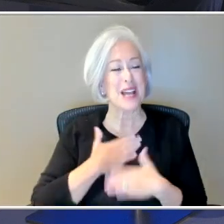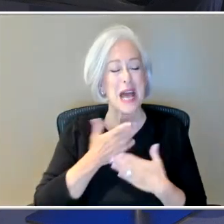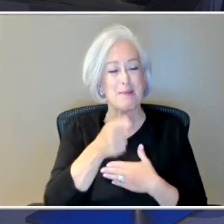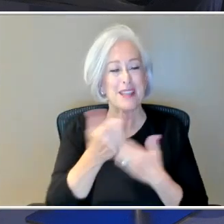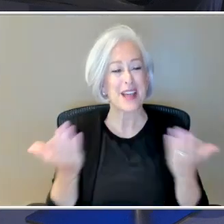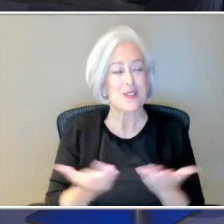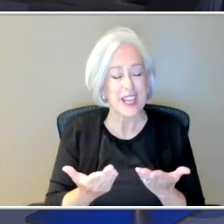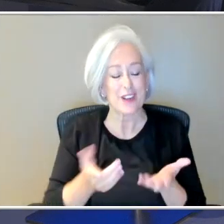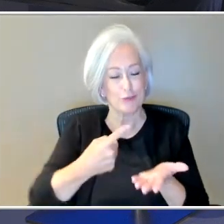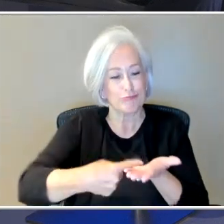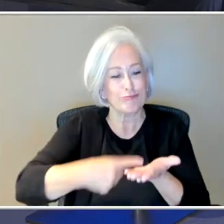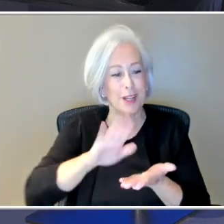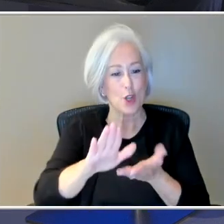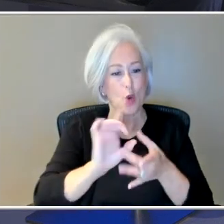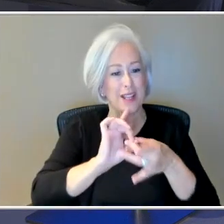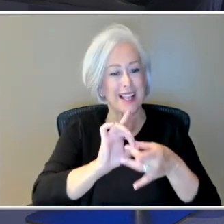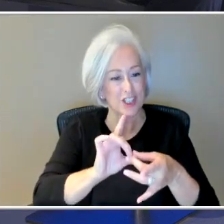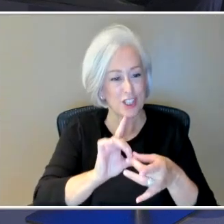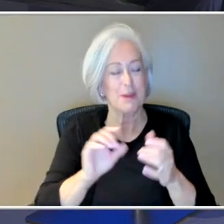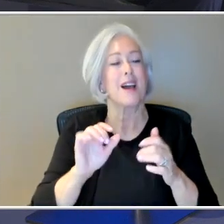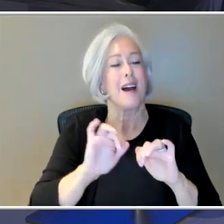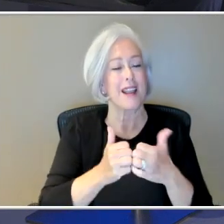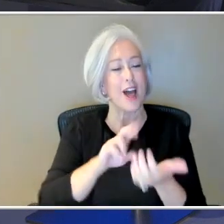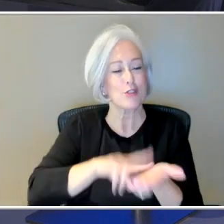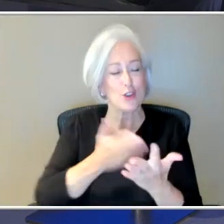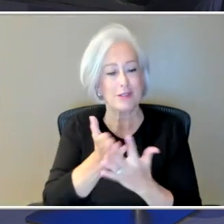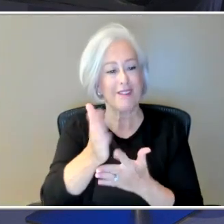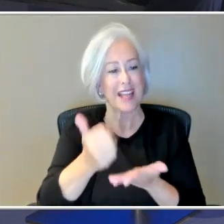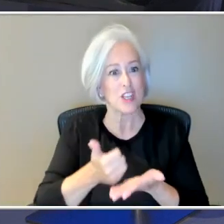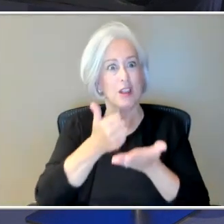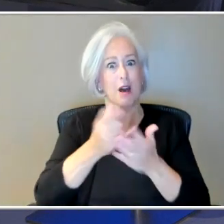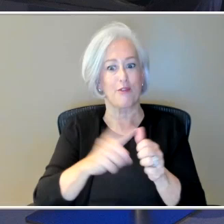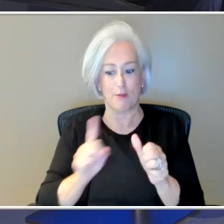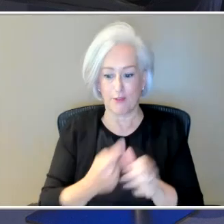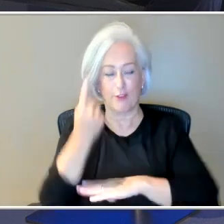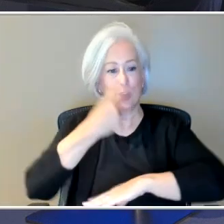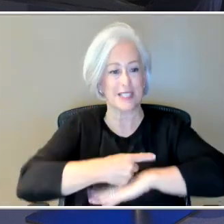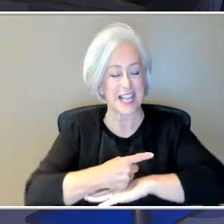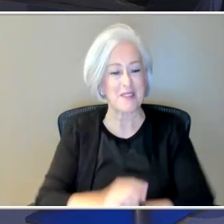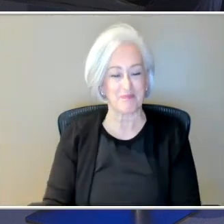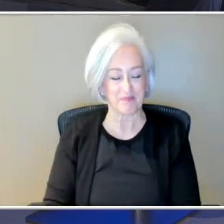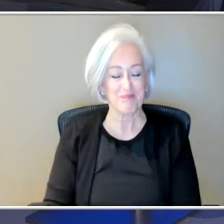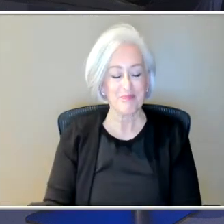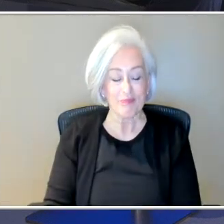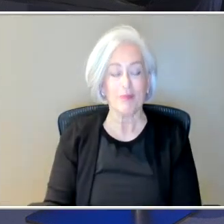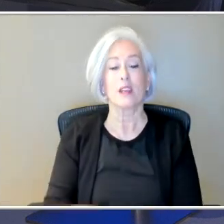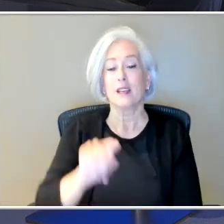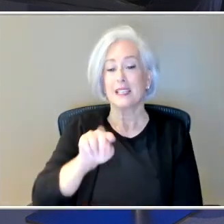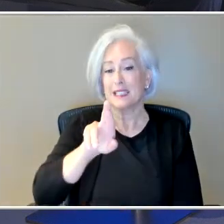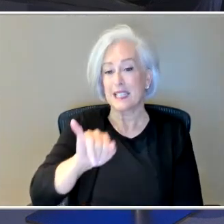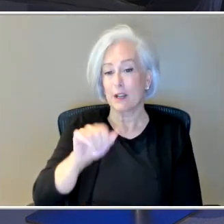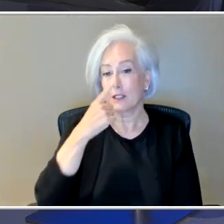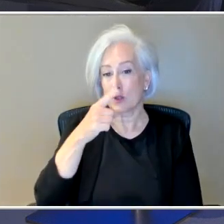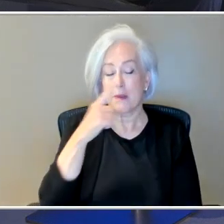your relationship and how nurse navigation helped you from day one. So we'll hear about that in a moment. But Terry, let's just start by kind of explaining